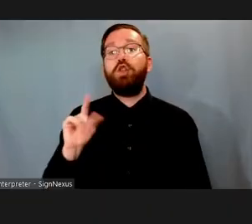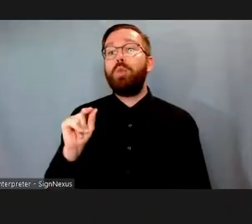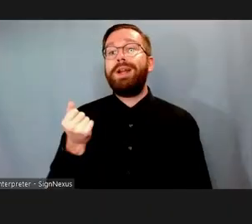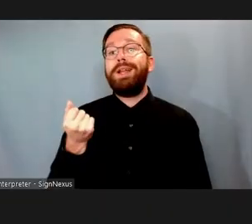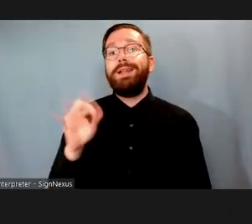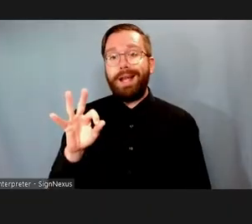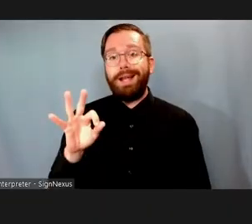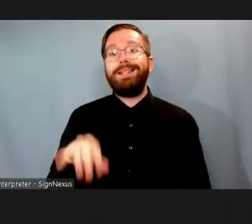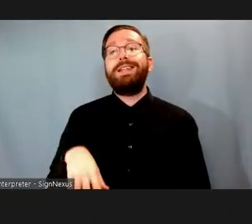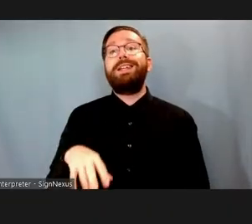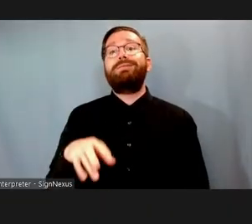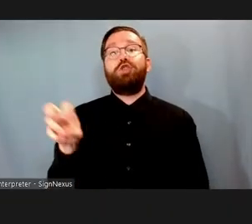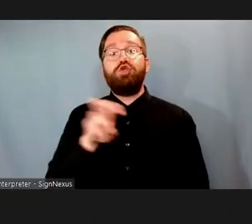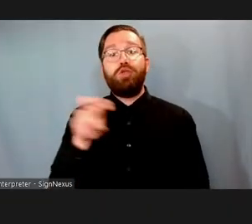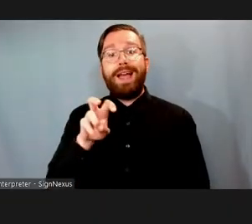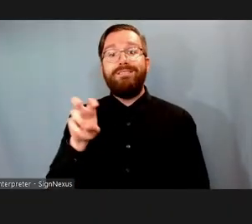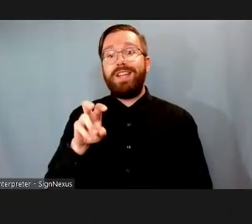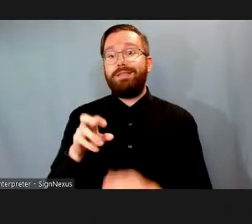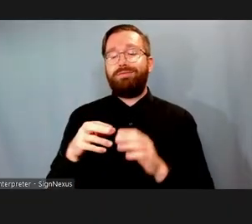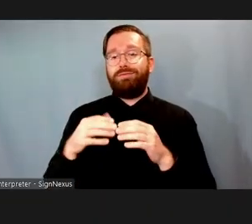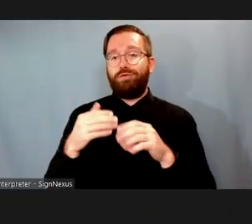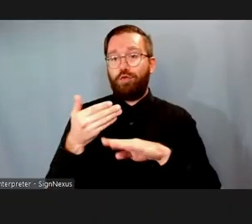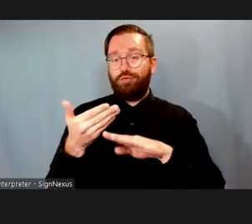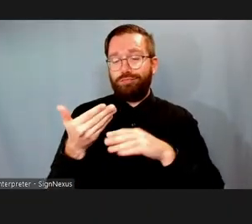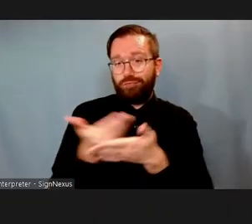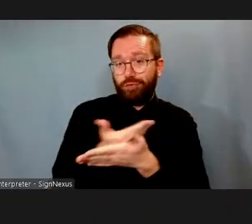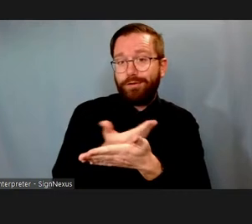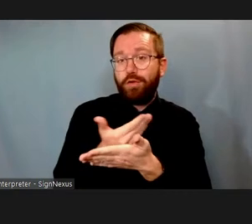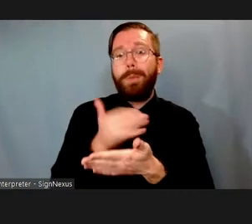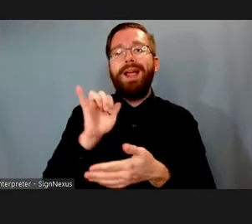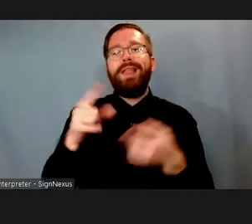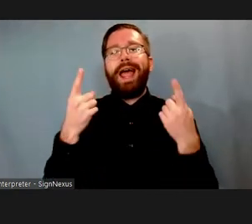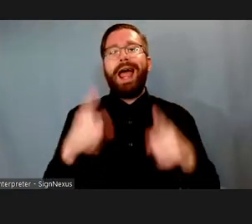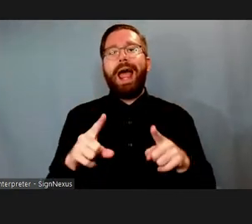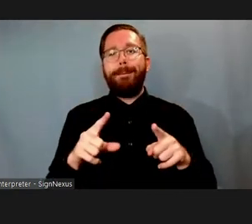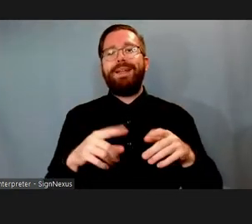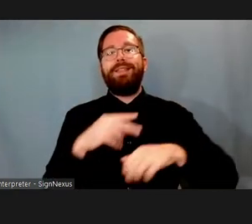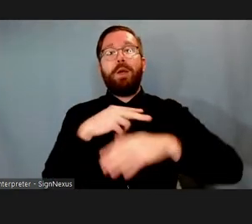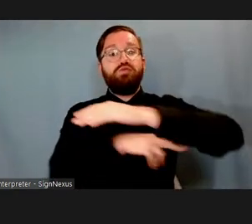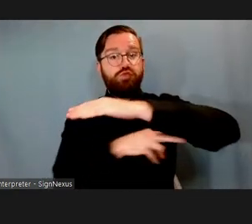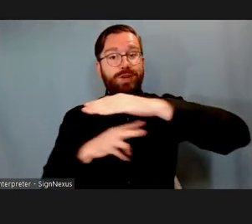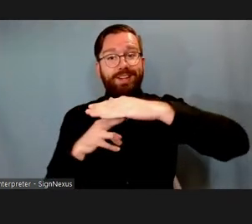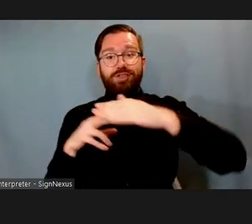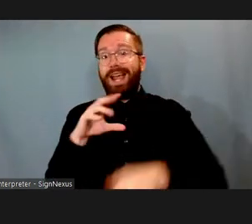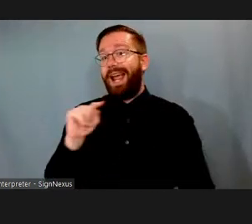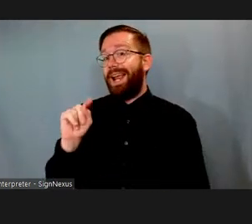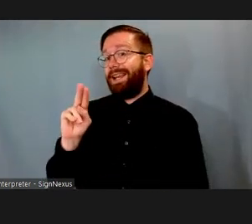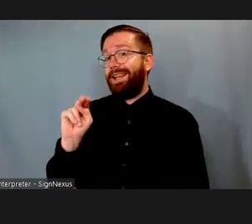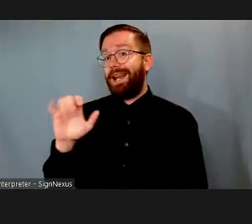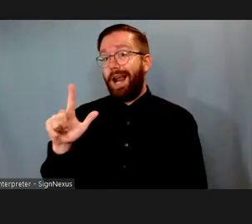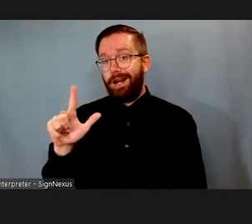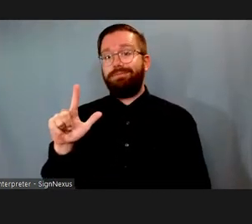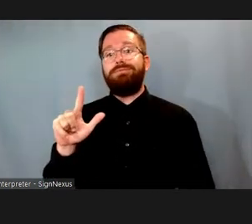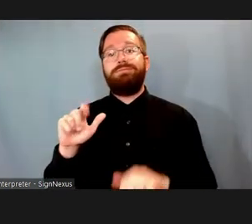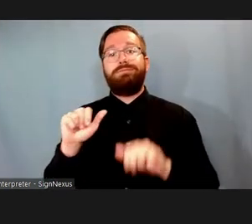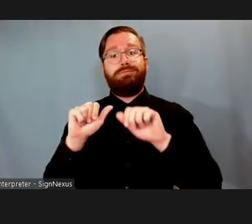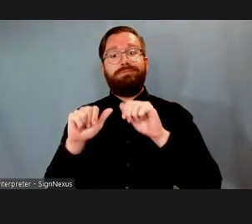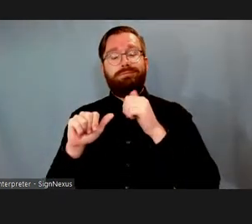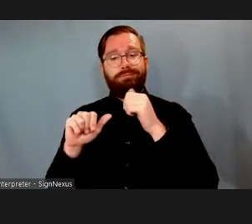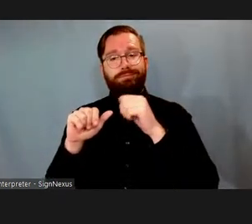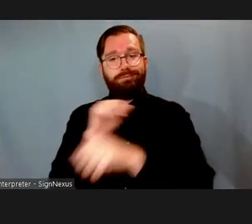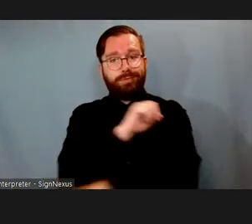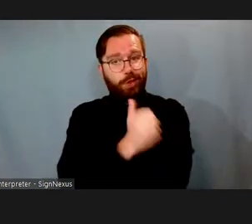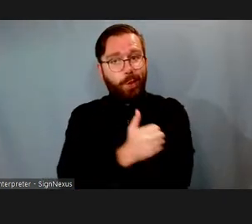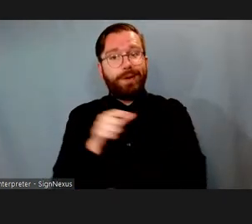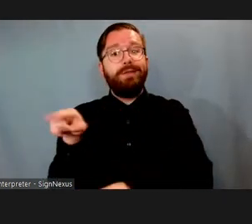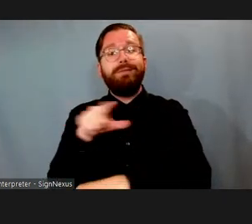mobility act which authorized the triboro bridge and tunnel authority or tbta to design develop and implement a vehicular